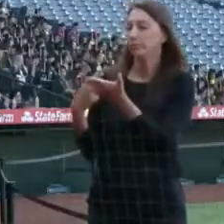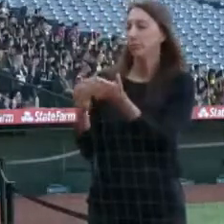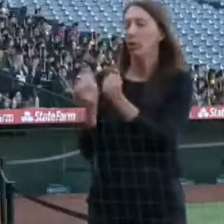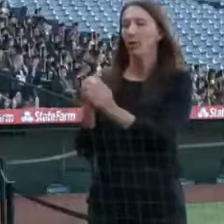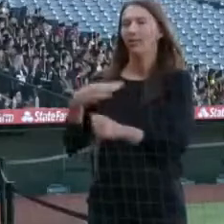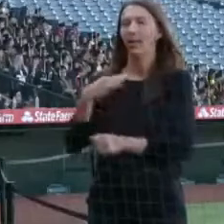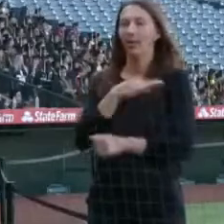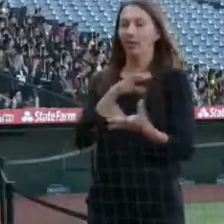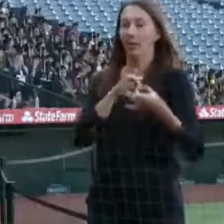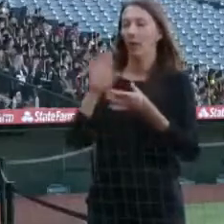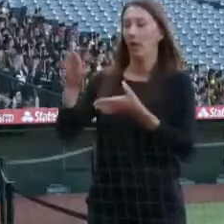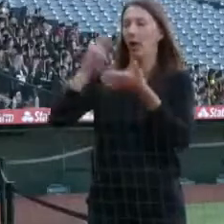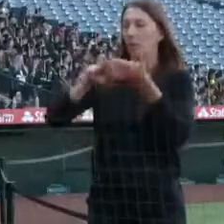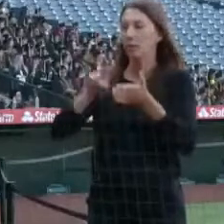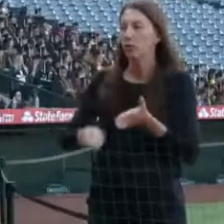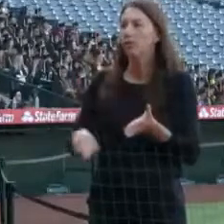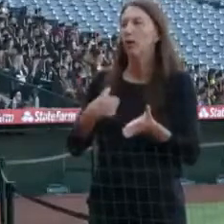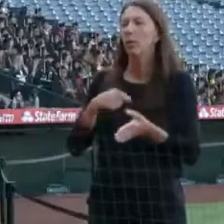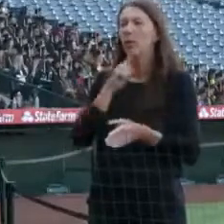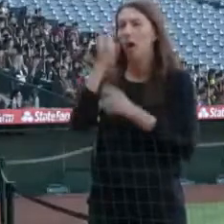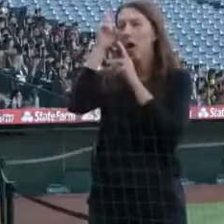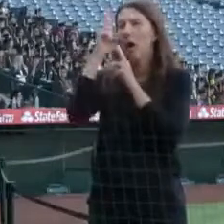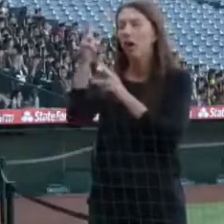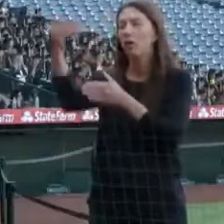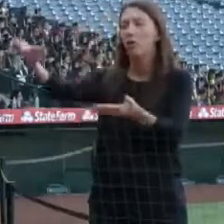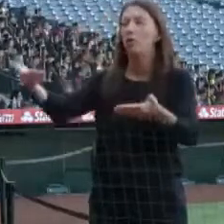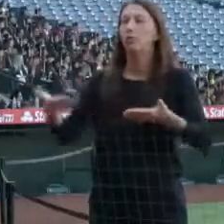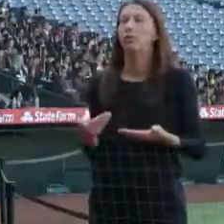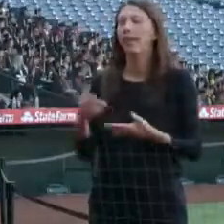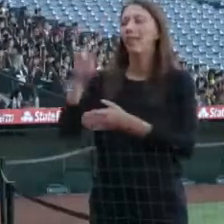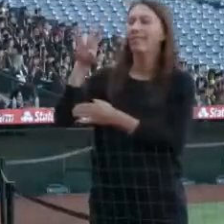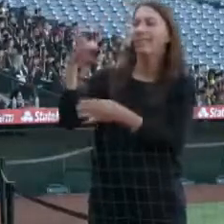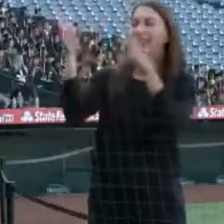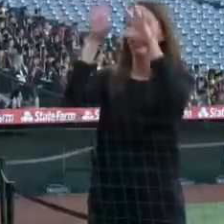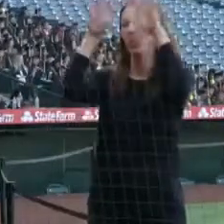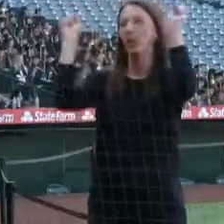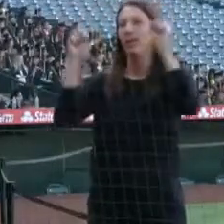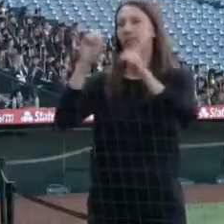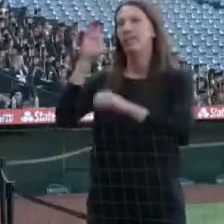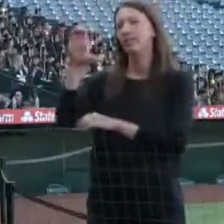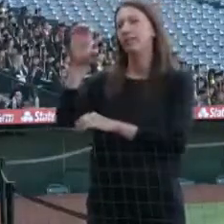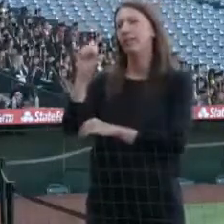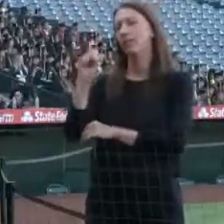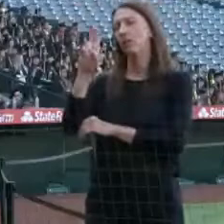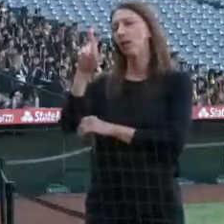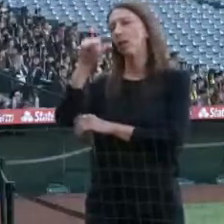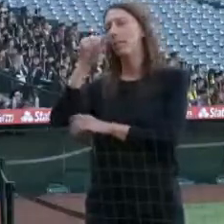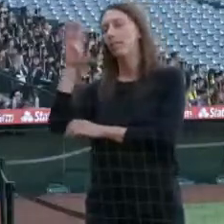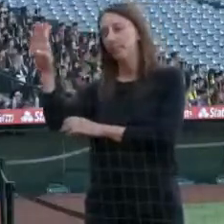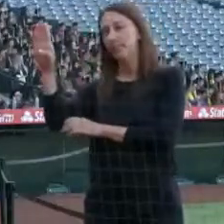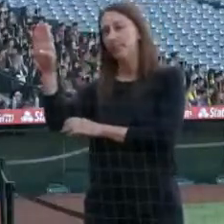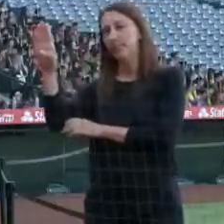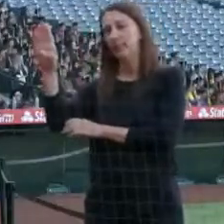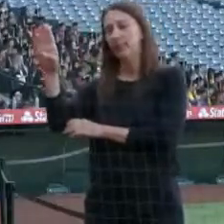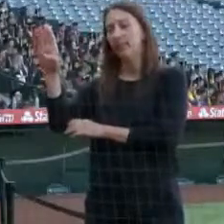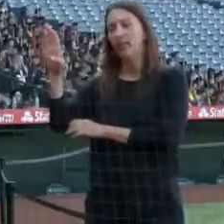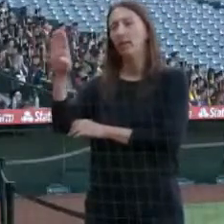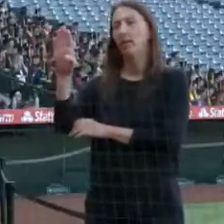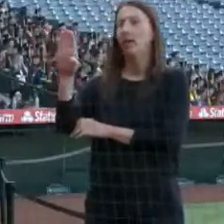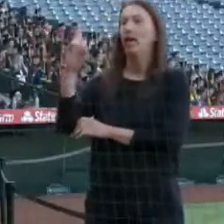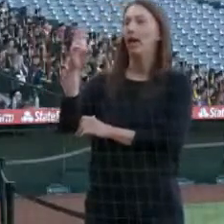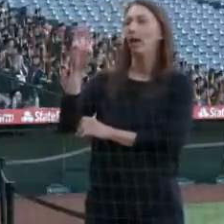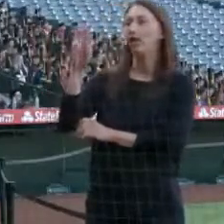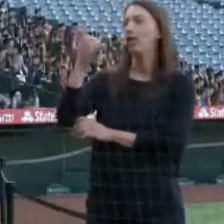research. It is my honor to introduce the 7th president of the California State University, Long Beach,